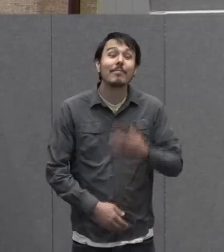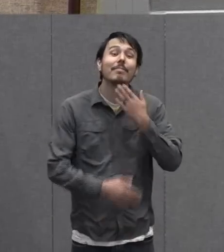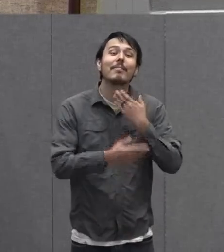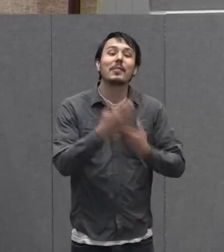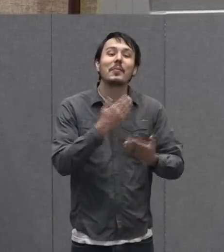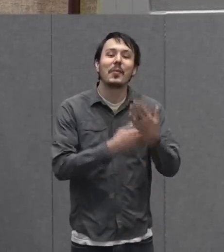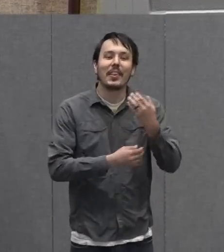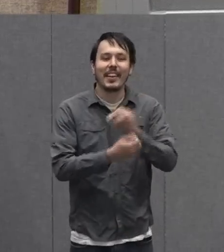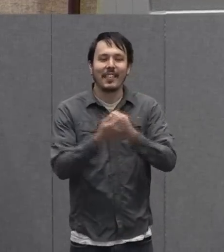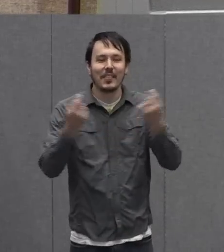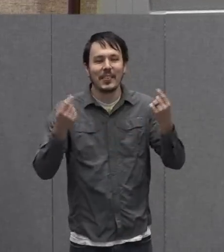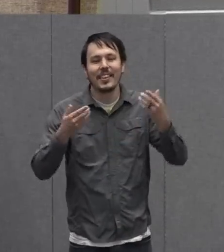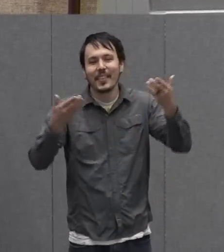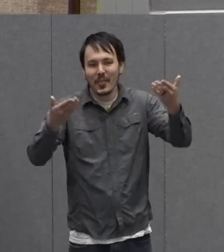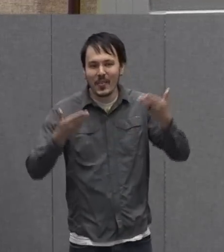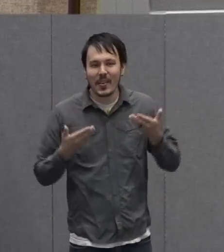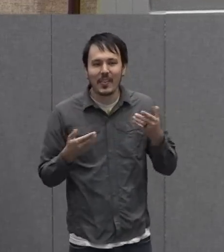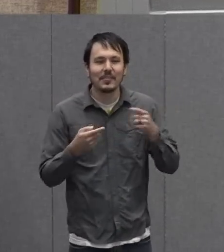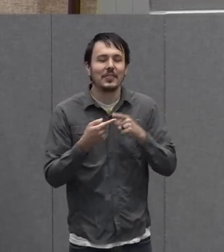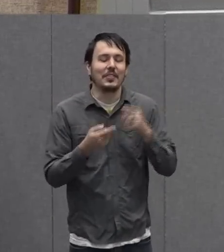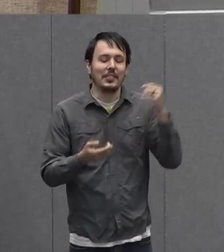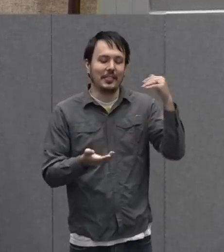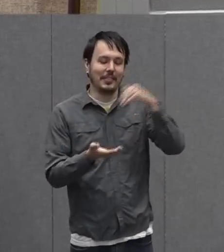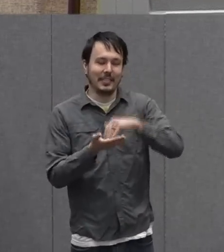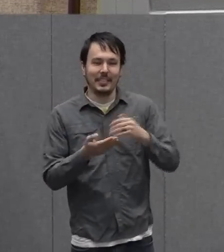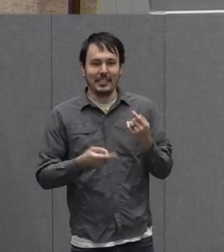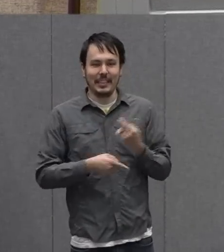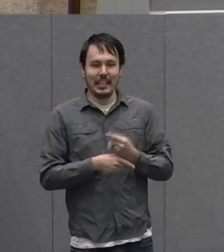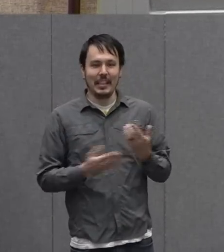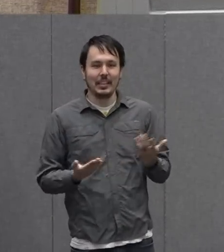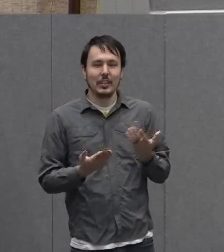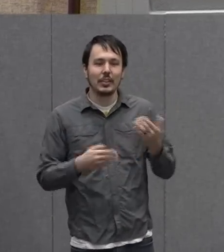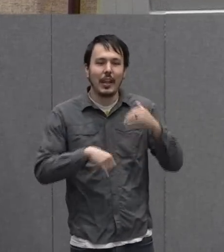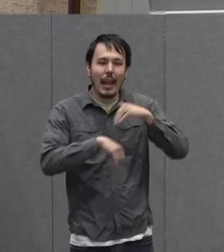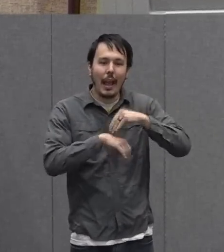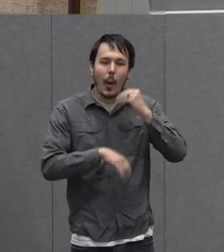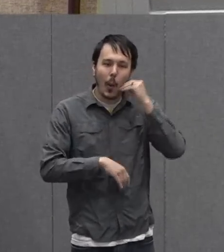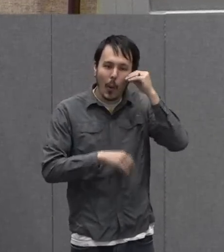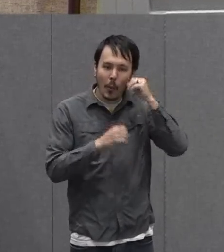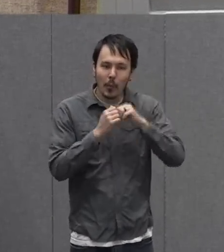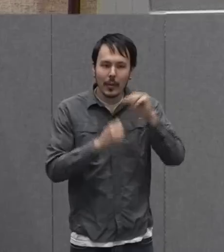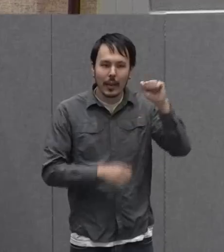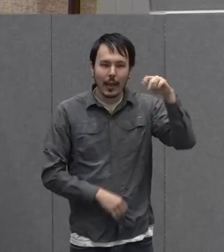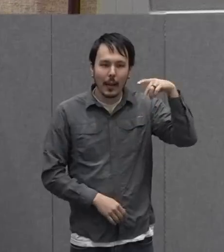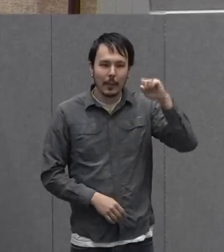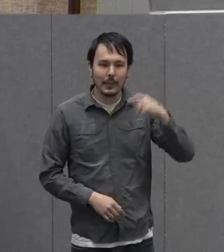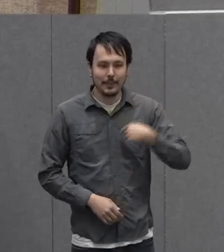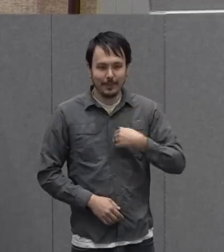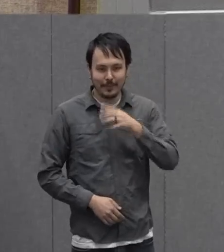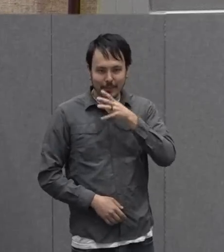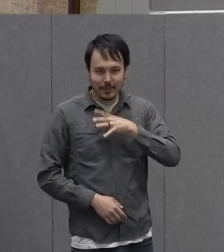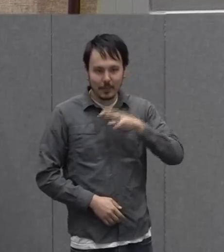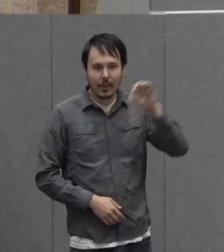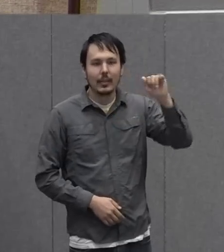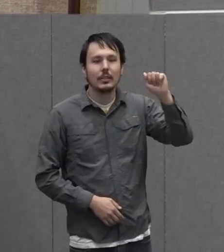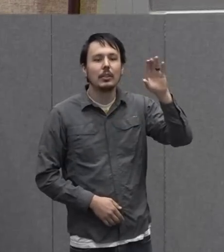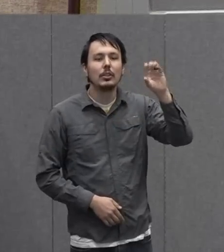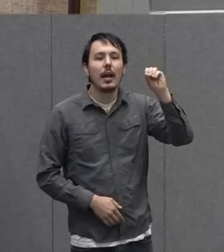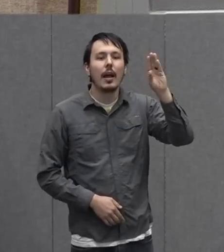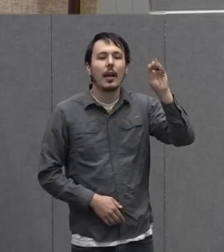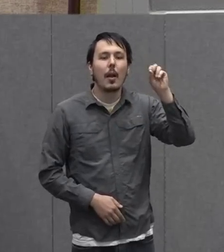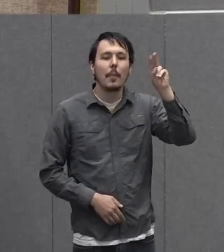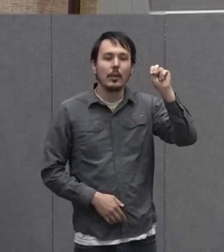Good morning, everybody, and welcome to another day here at Home with APS. I'm Miss Jacobson. I heard today that one